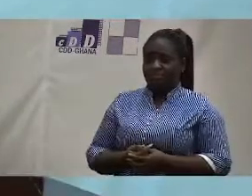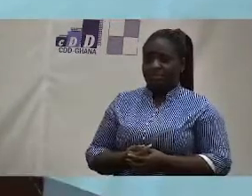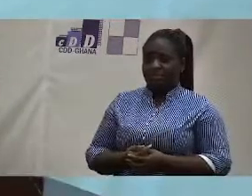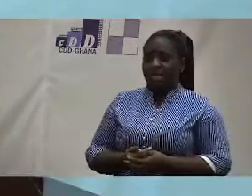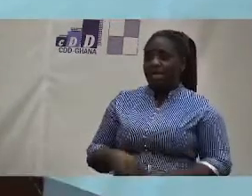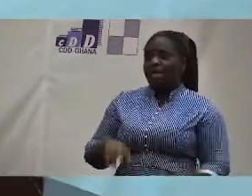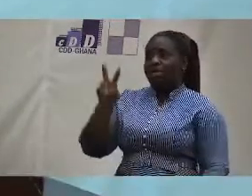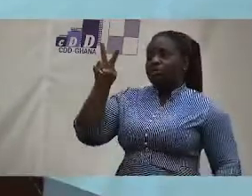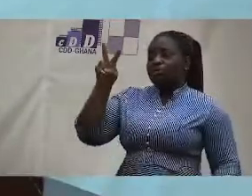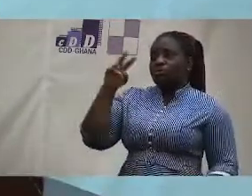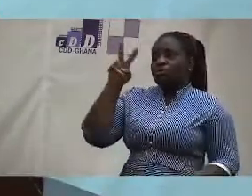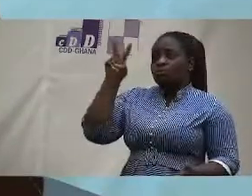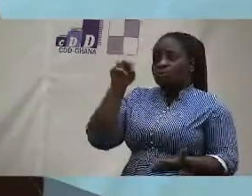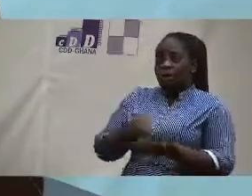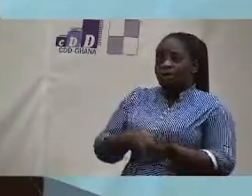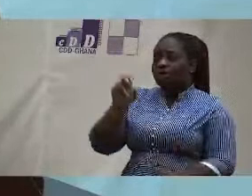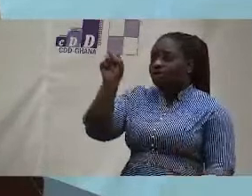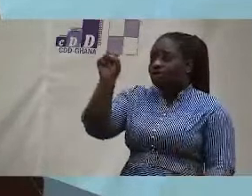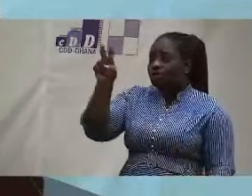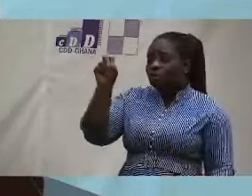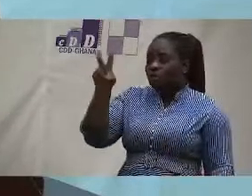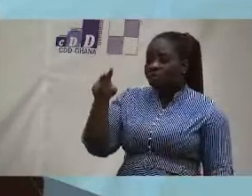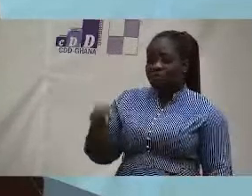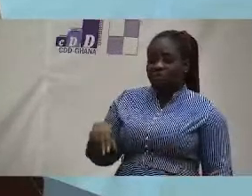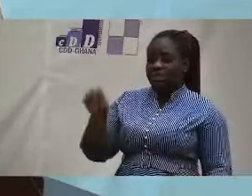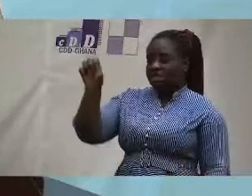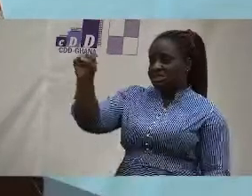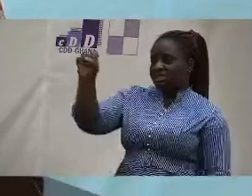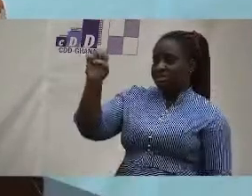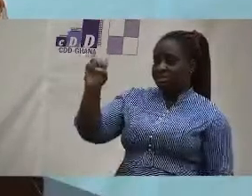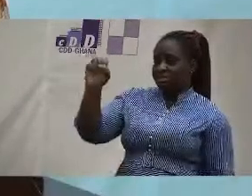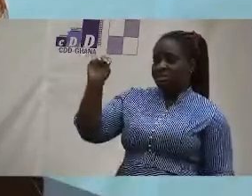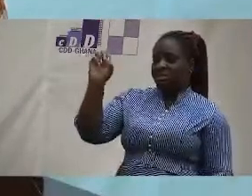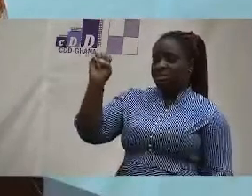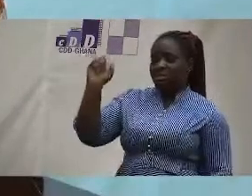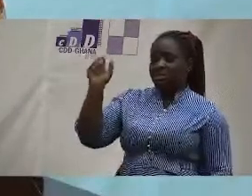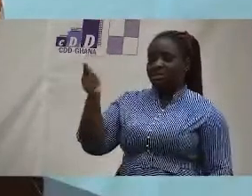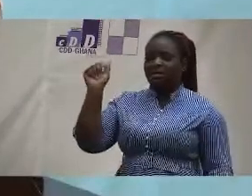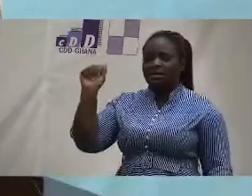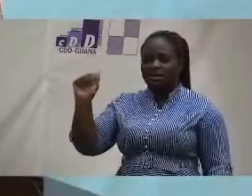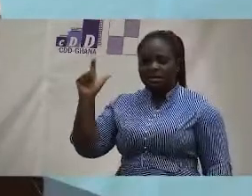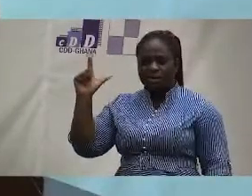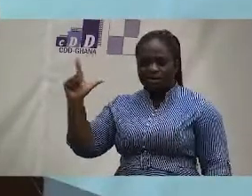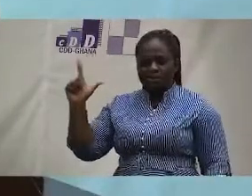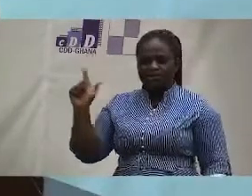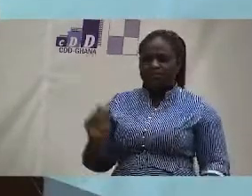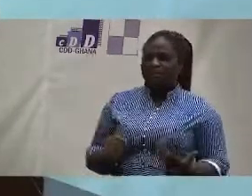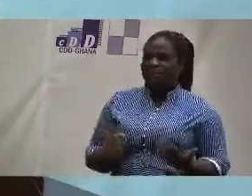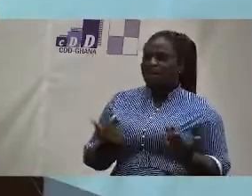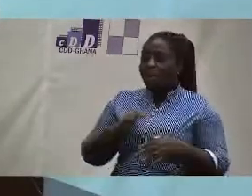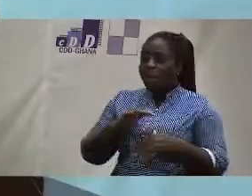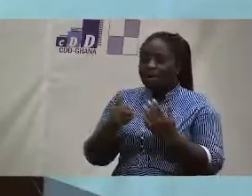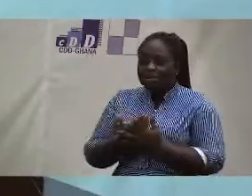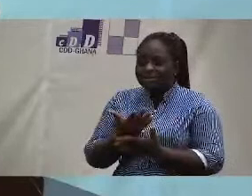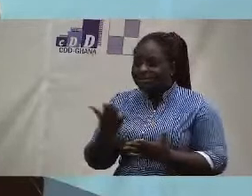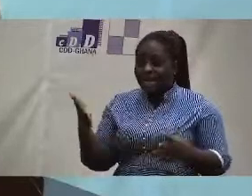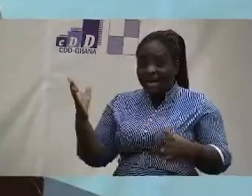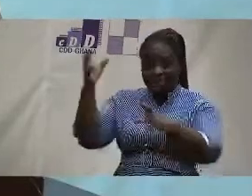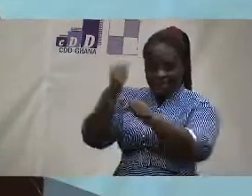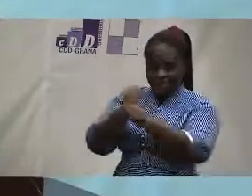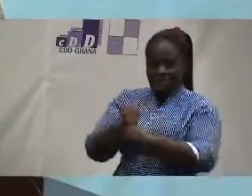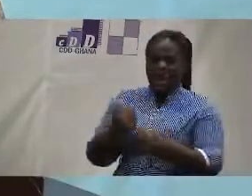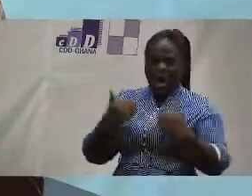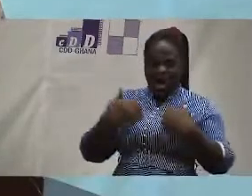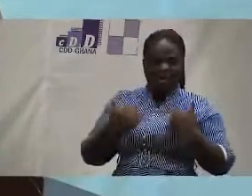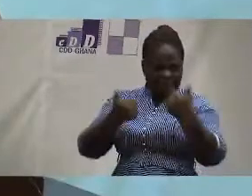in 2012 in Senegal, amongst others. But despite this notable achievement, there are challenges